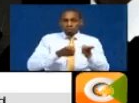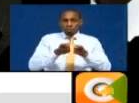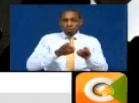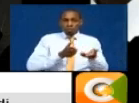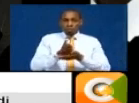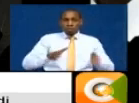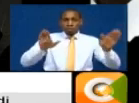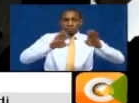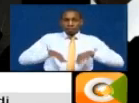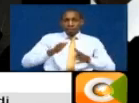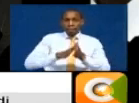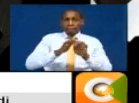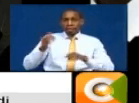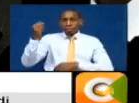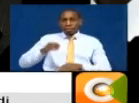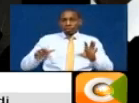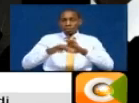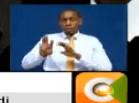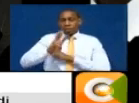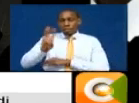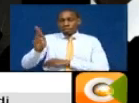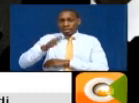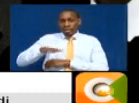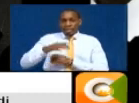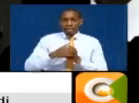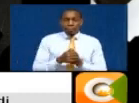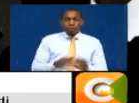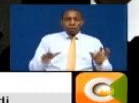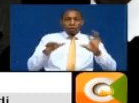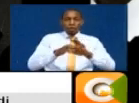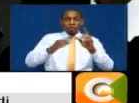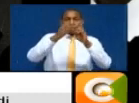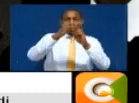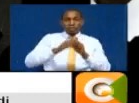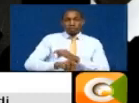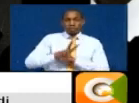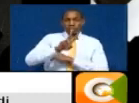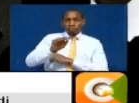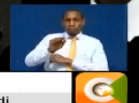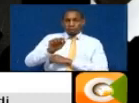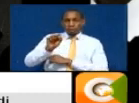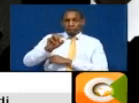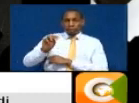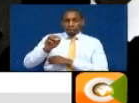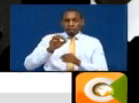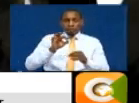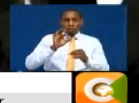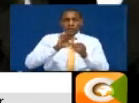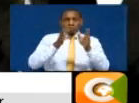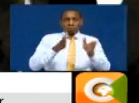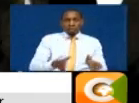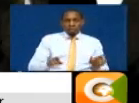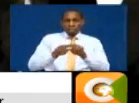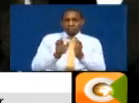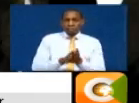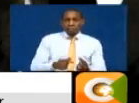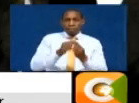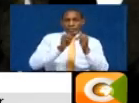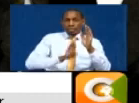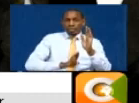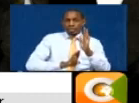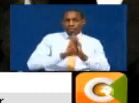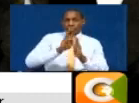Valley region but politically part of the Western Kenya region, have a combined total of 2.5 million registered voters. Part of the priority